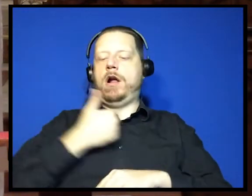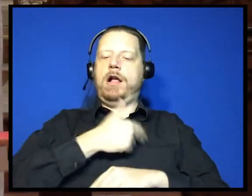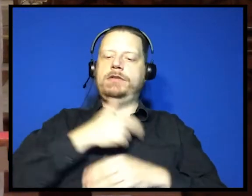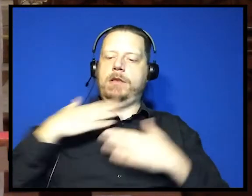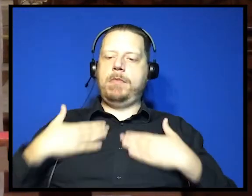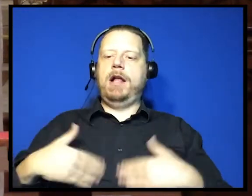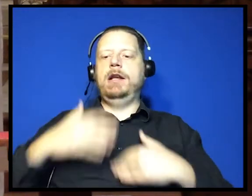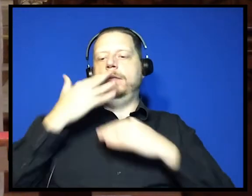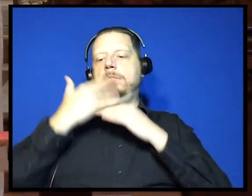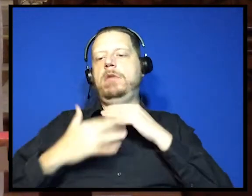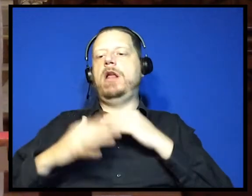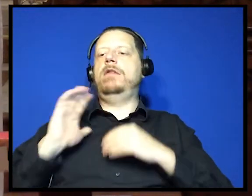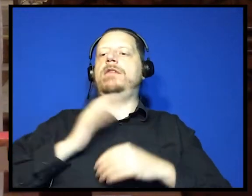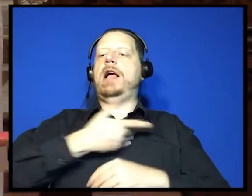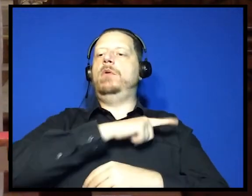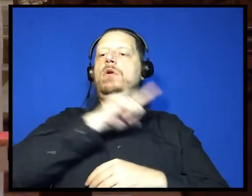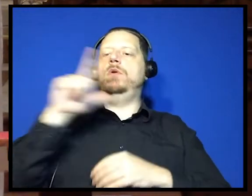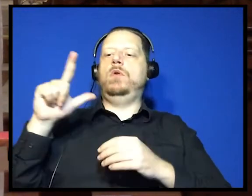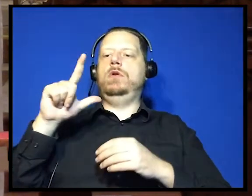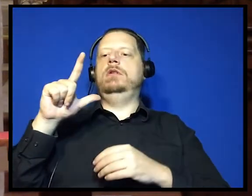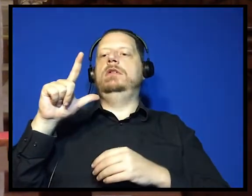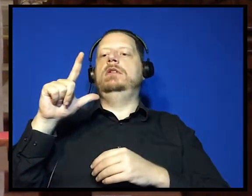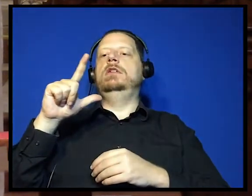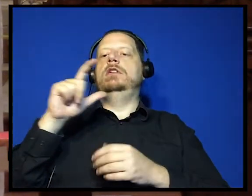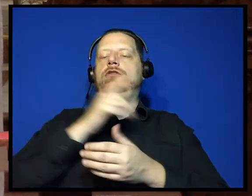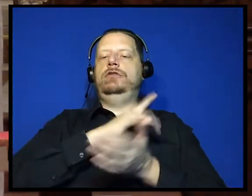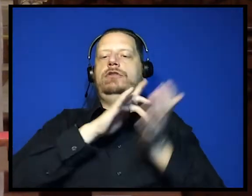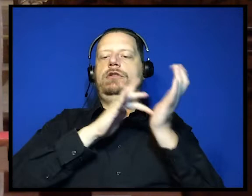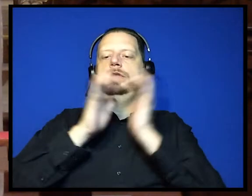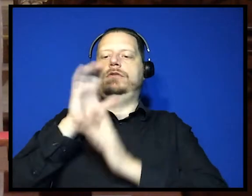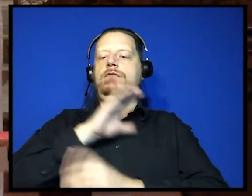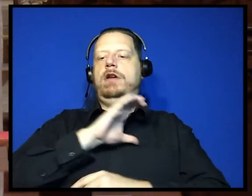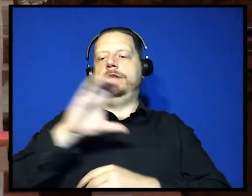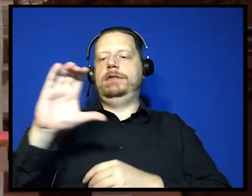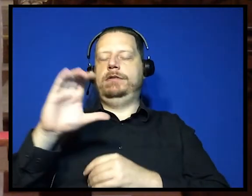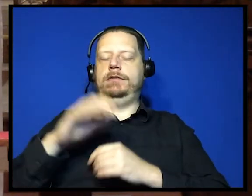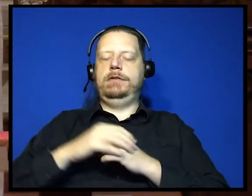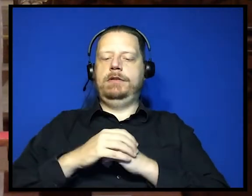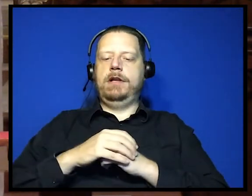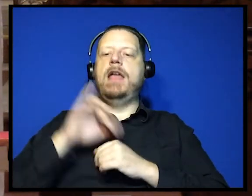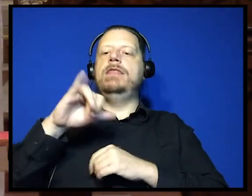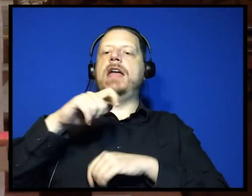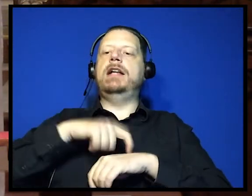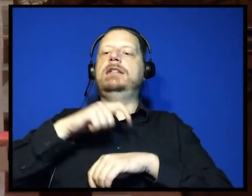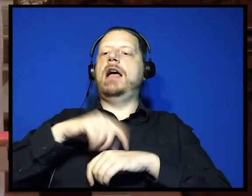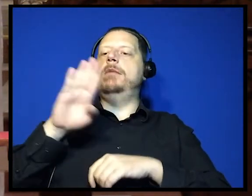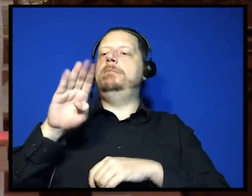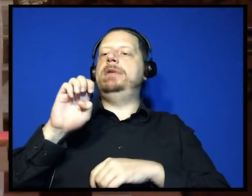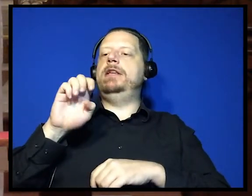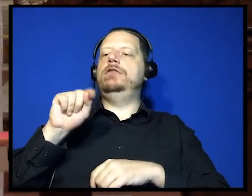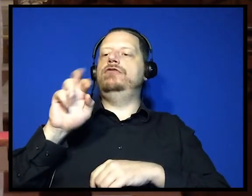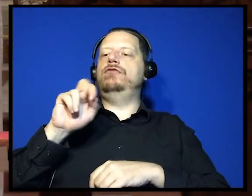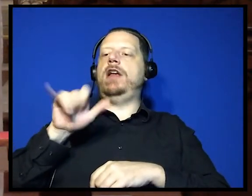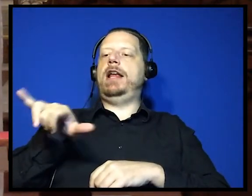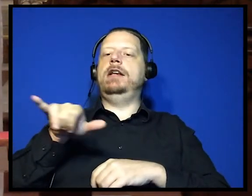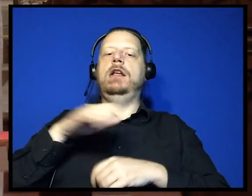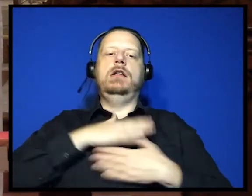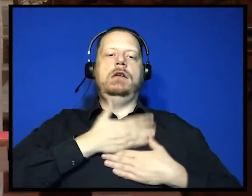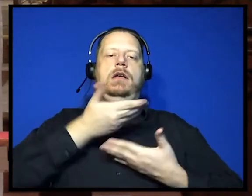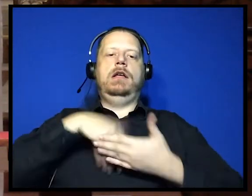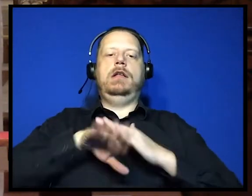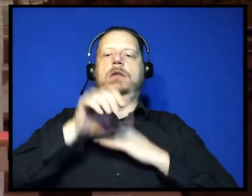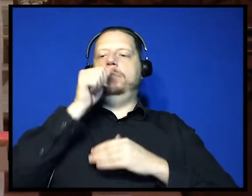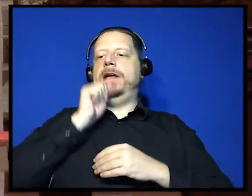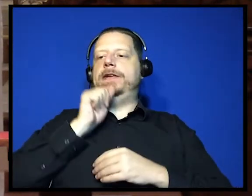us the body and blood of our Lord Jesus Christ. At the time he was betrayed and entered willingly into